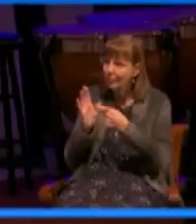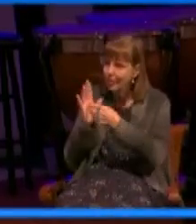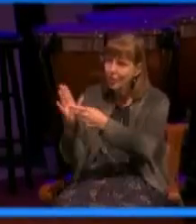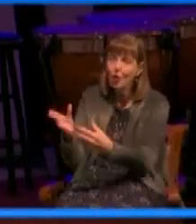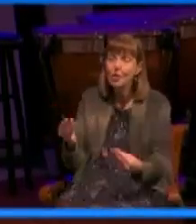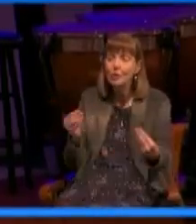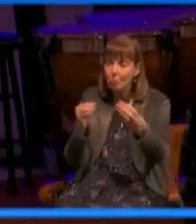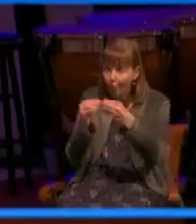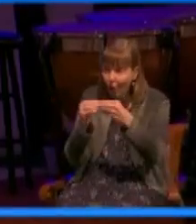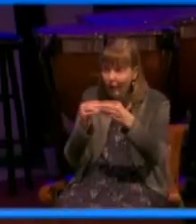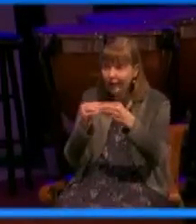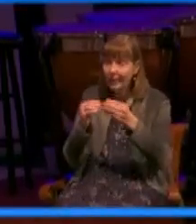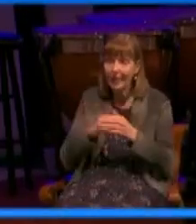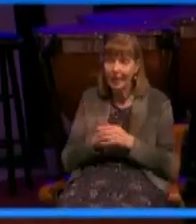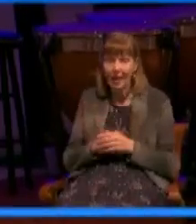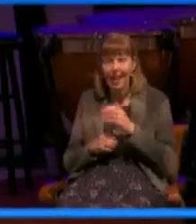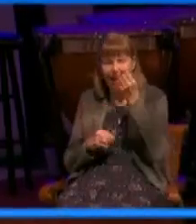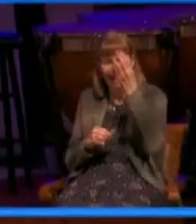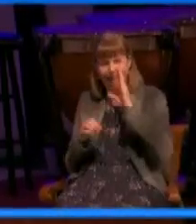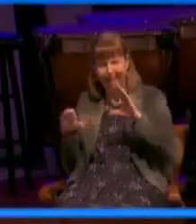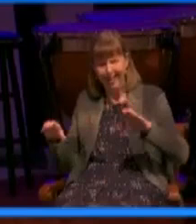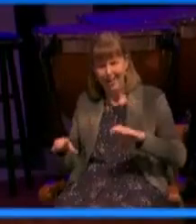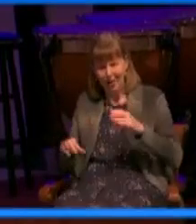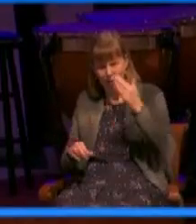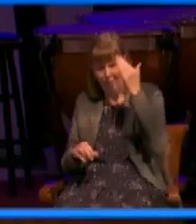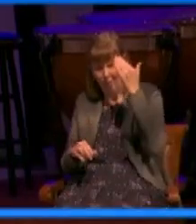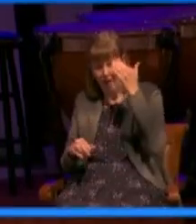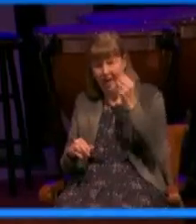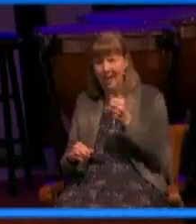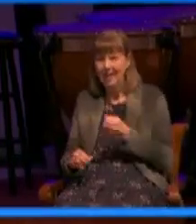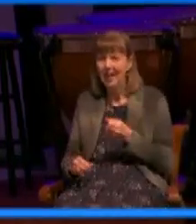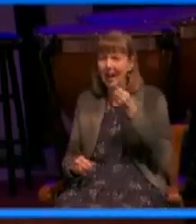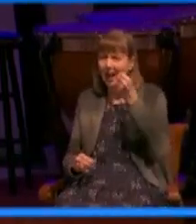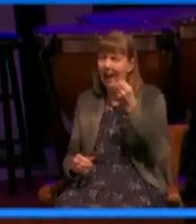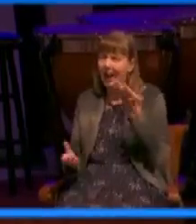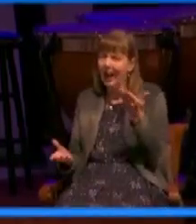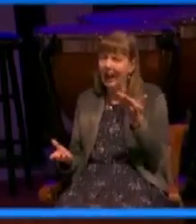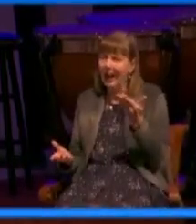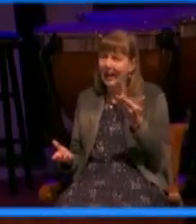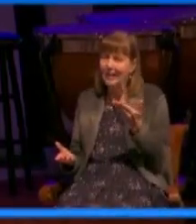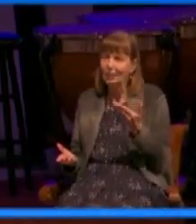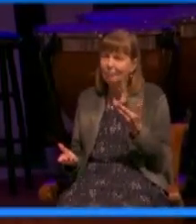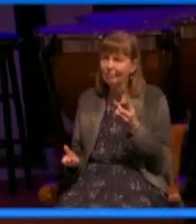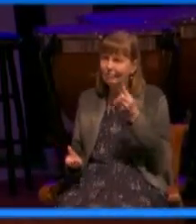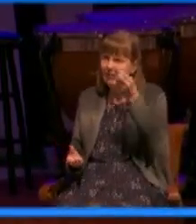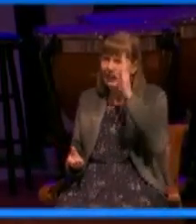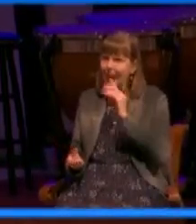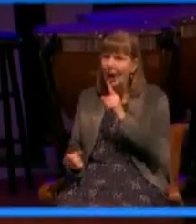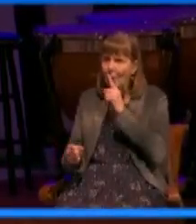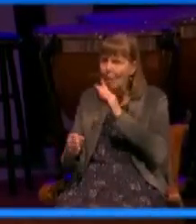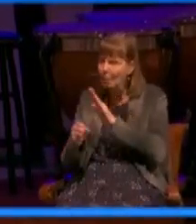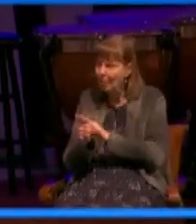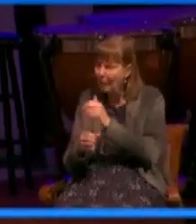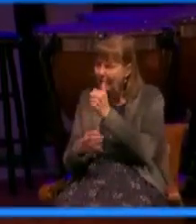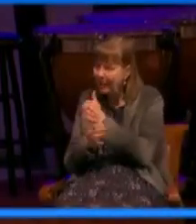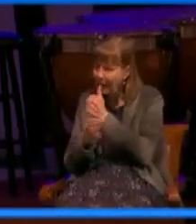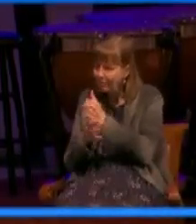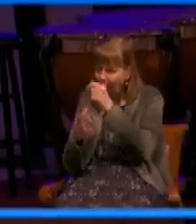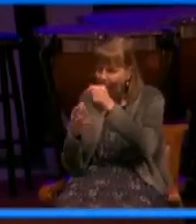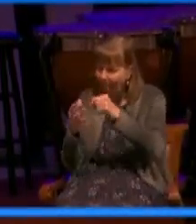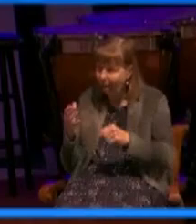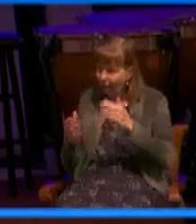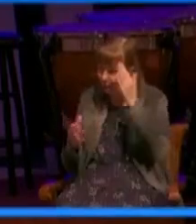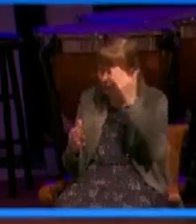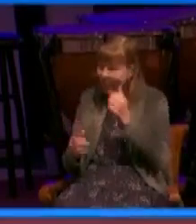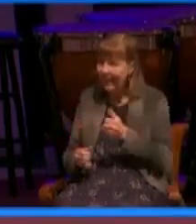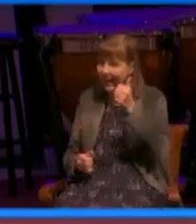God doing this? Why is God making these promises to Abraham? Why does Abraham need to be the father of nations? Why does Abraham need to be the father of kings?